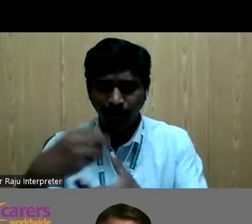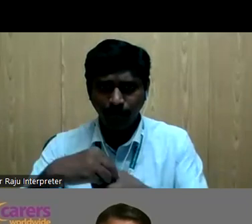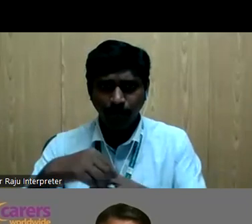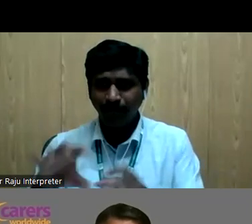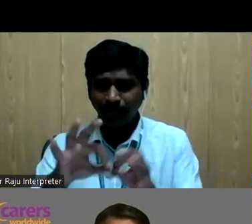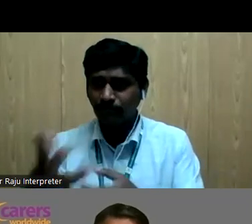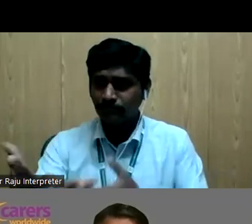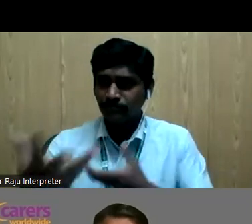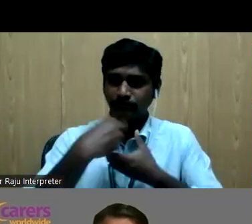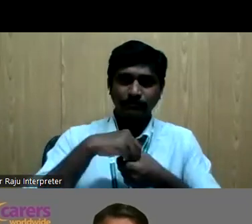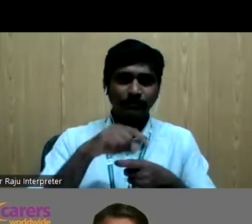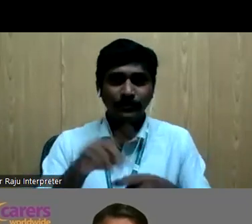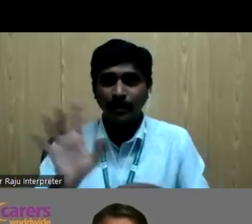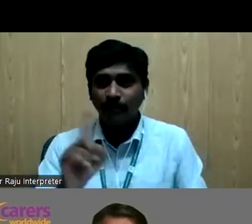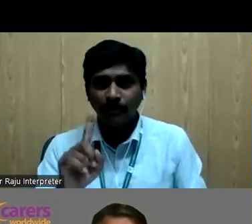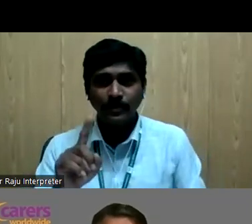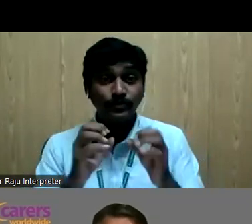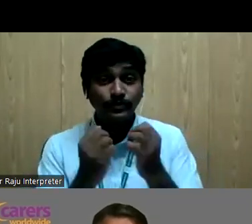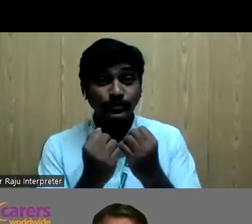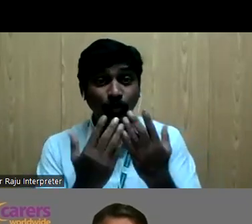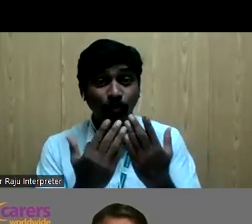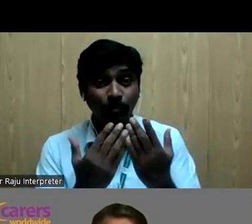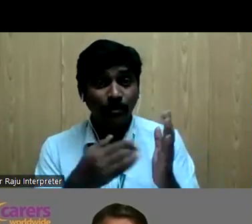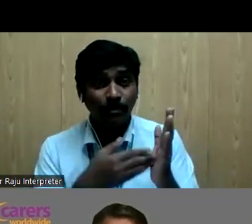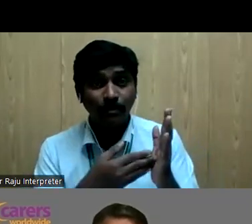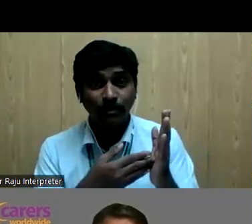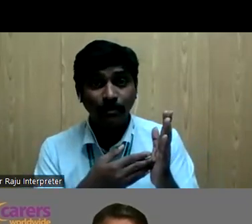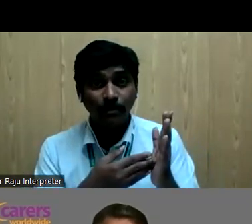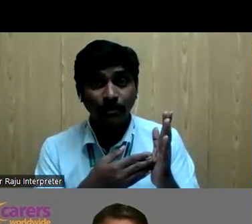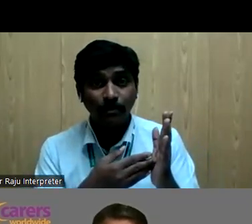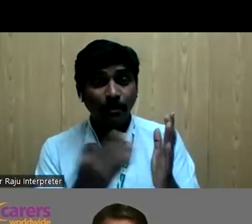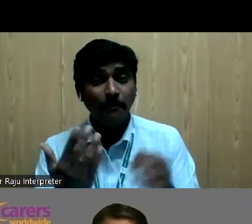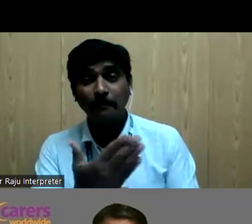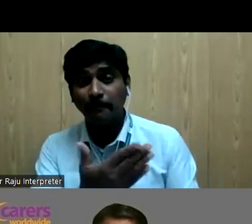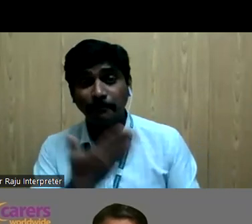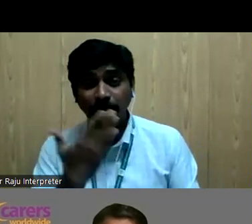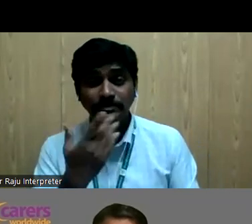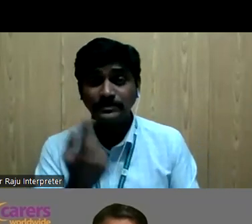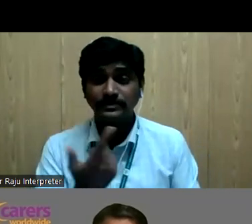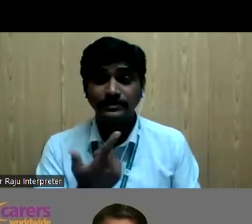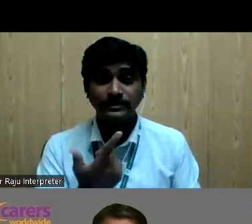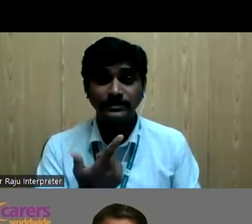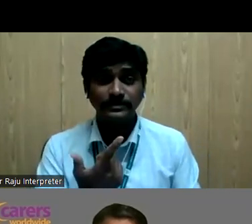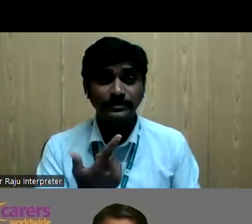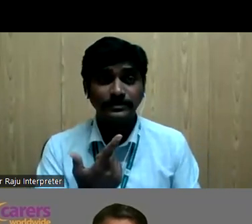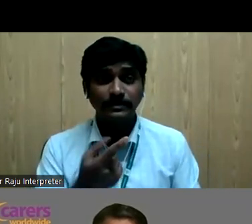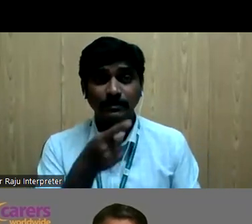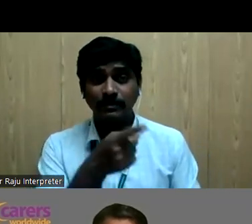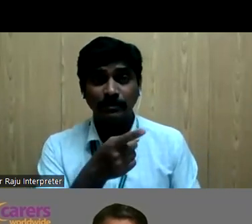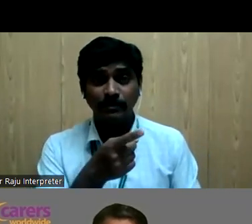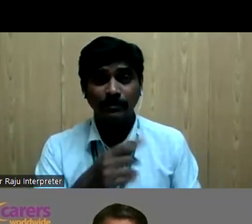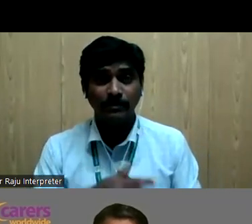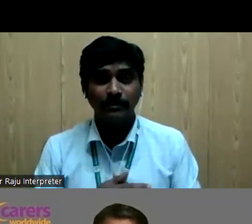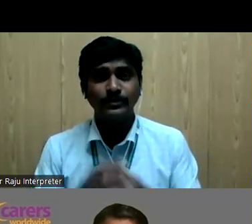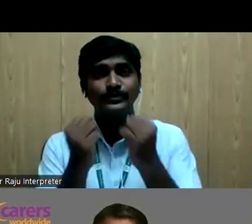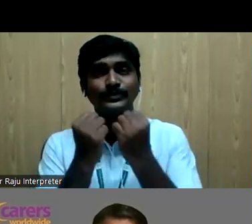nowadays schools. More very crucial role to play. How best this as a school, if you go to invite a school and if you go to school,